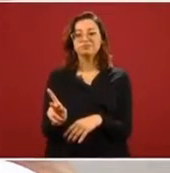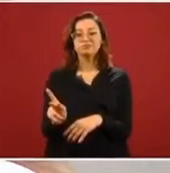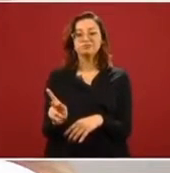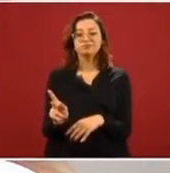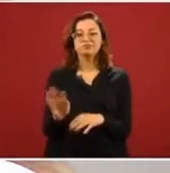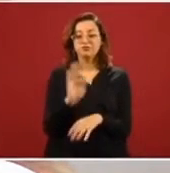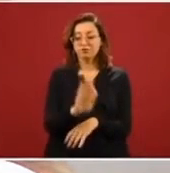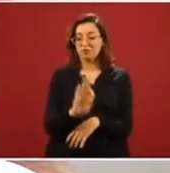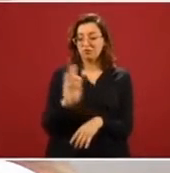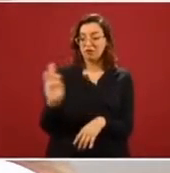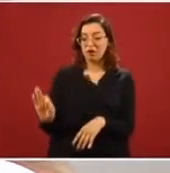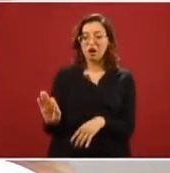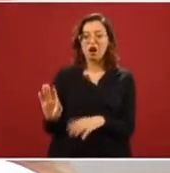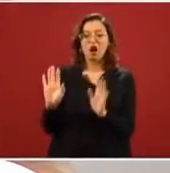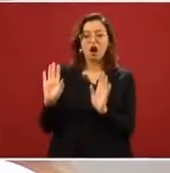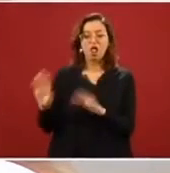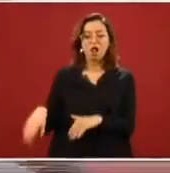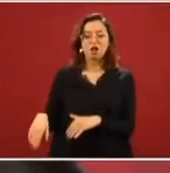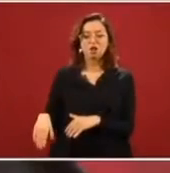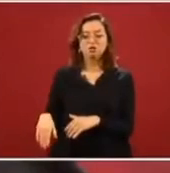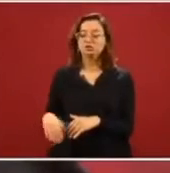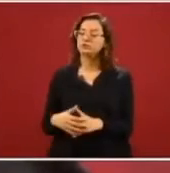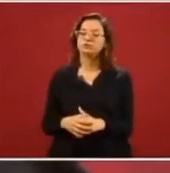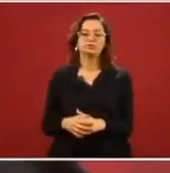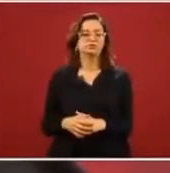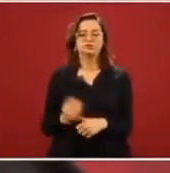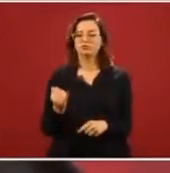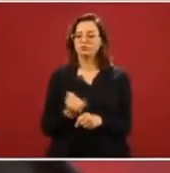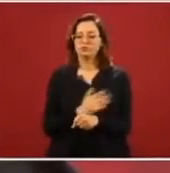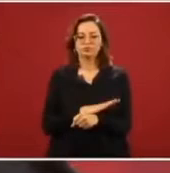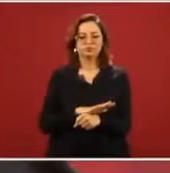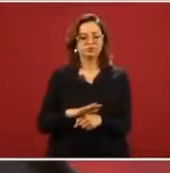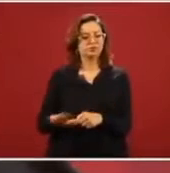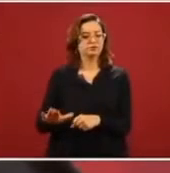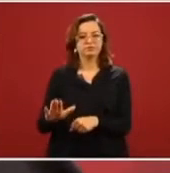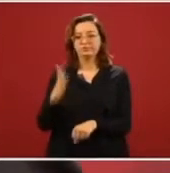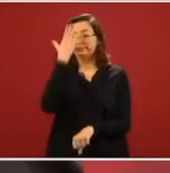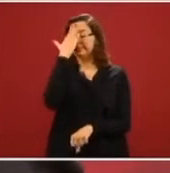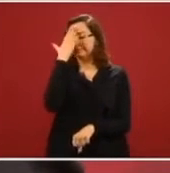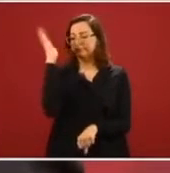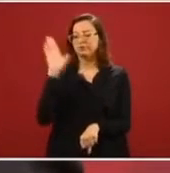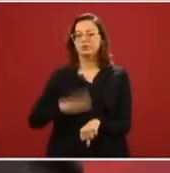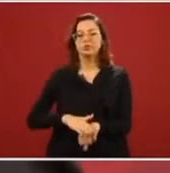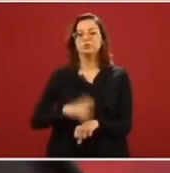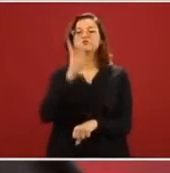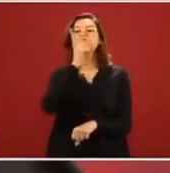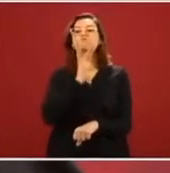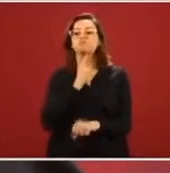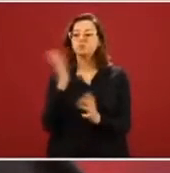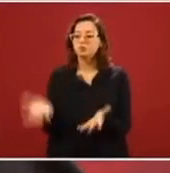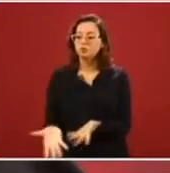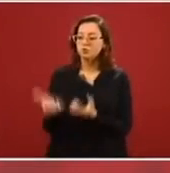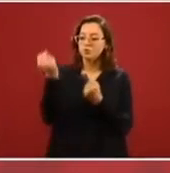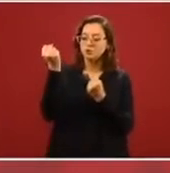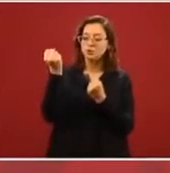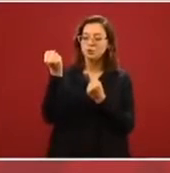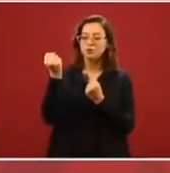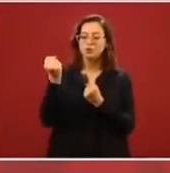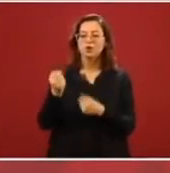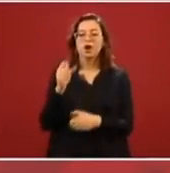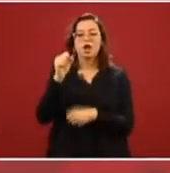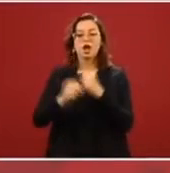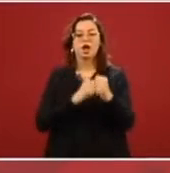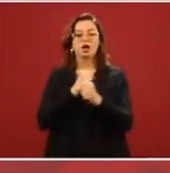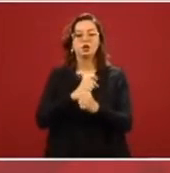olvidar forget lo que significó what it meant, la expropiación petrolera. the expropriation